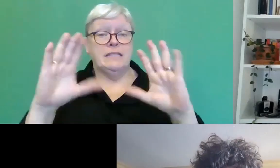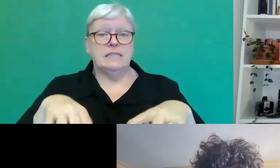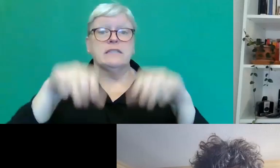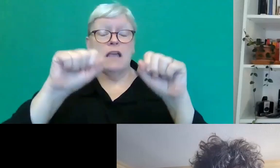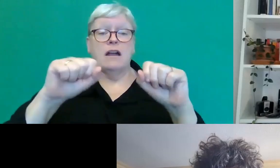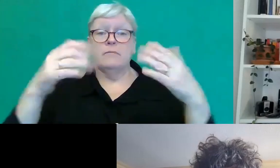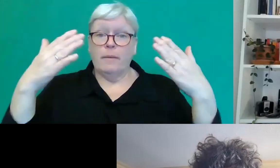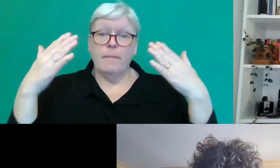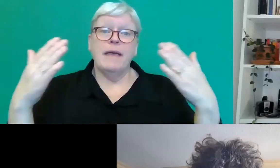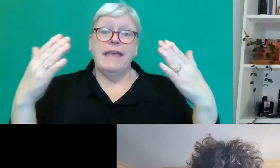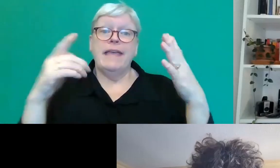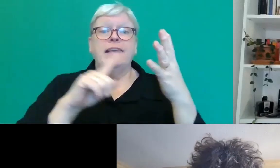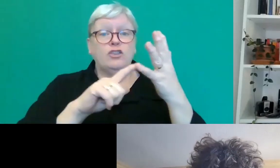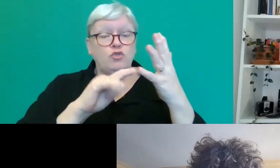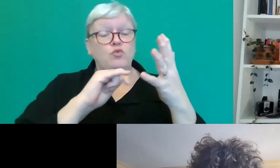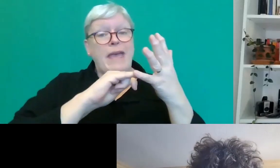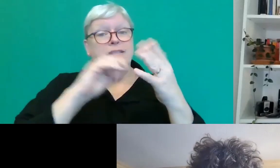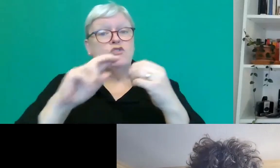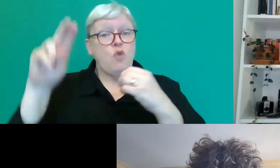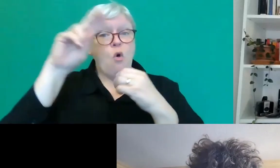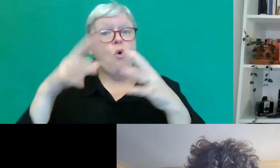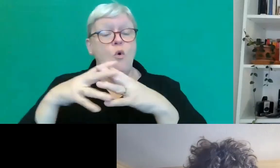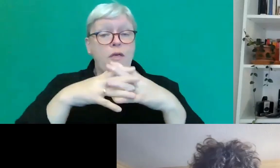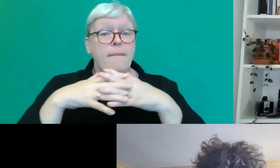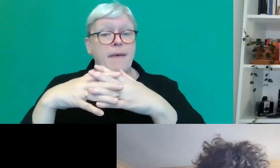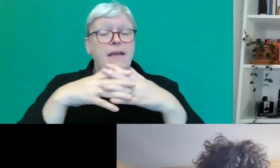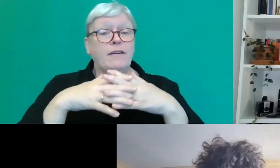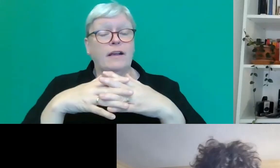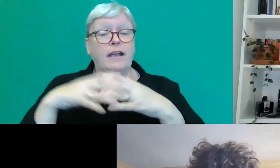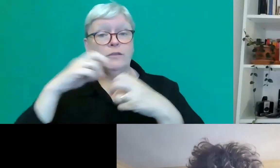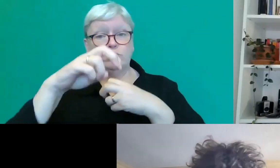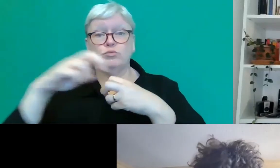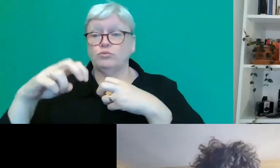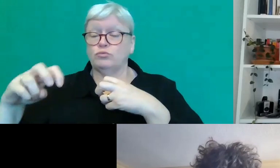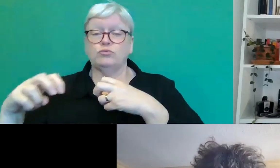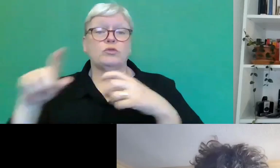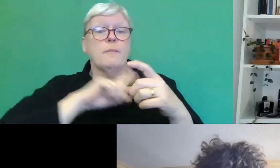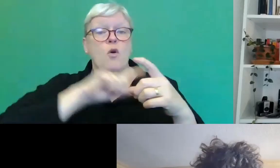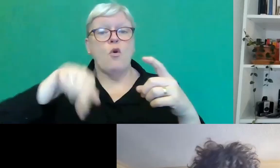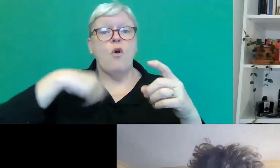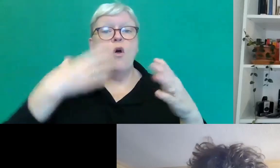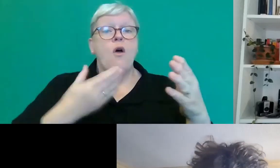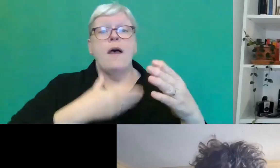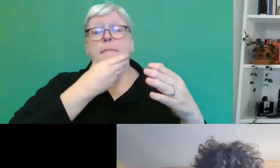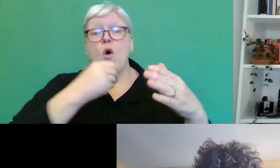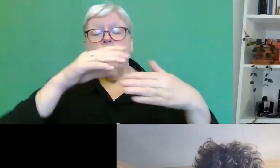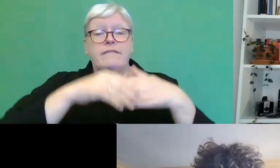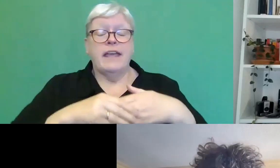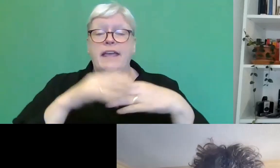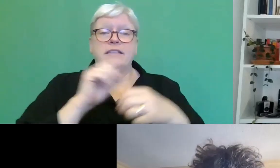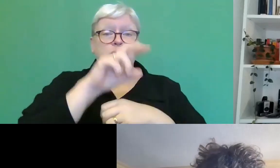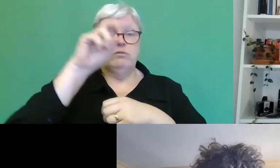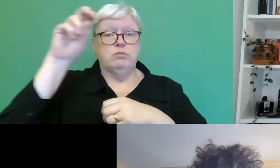big US and North America tour for boyfriends. So we're going from like Toronto to Montreal to Harvard to New